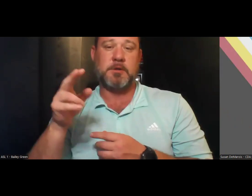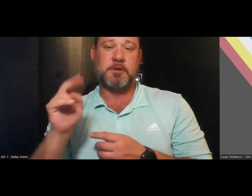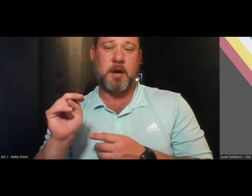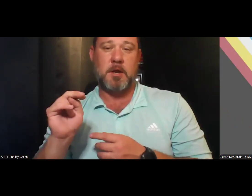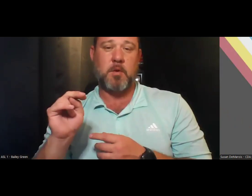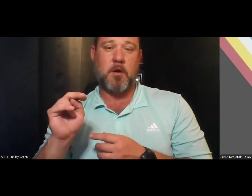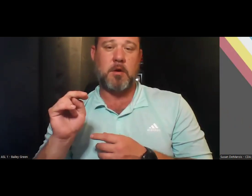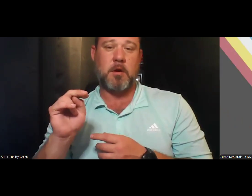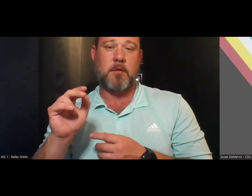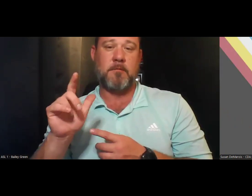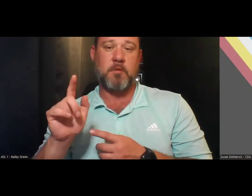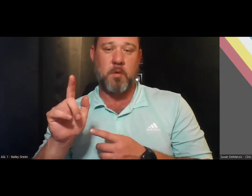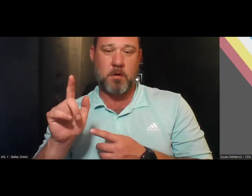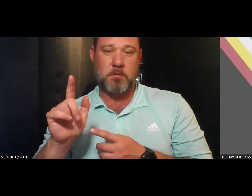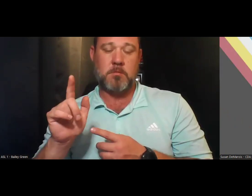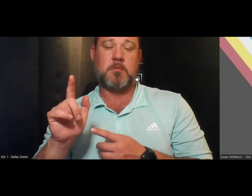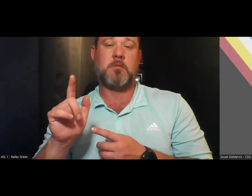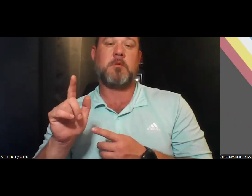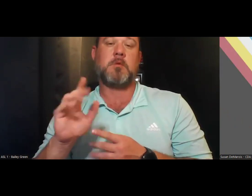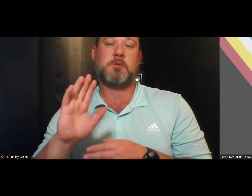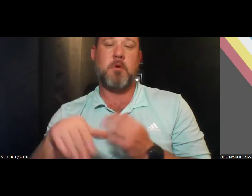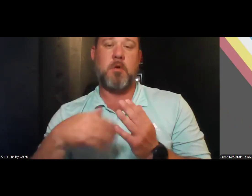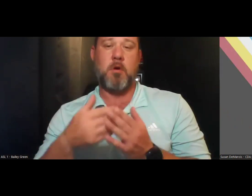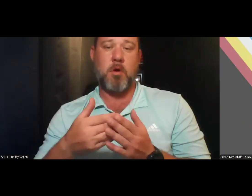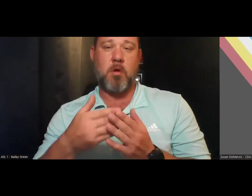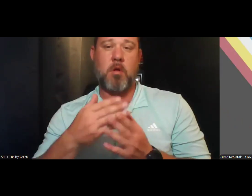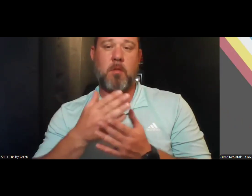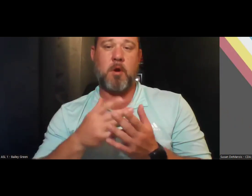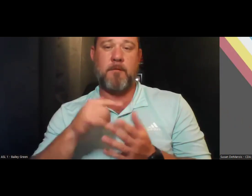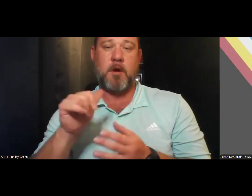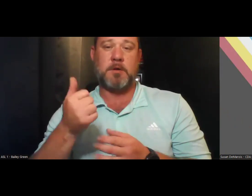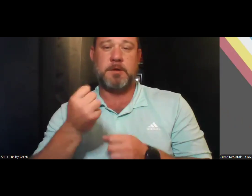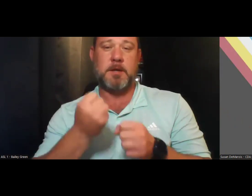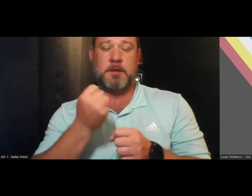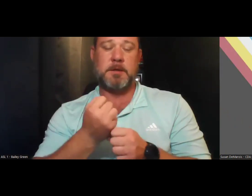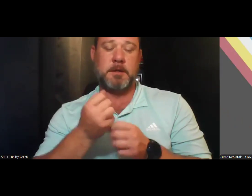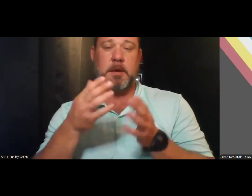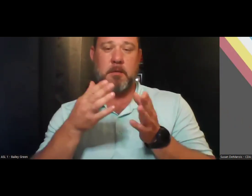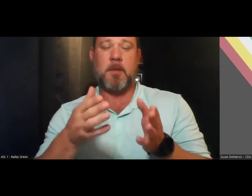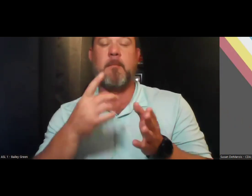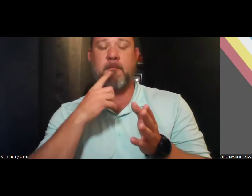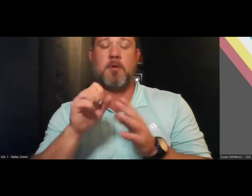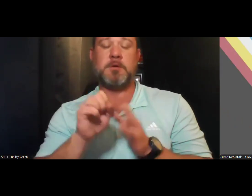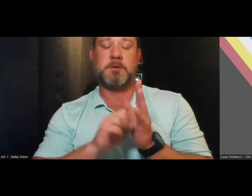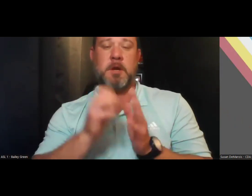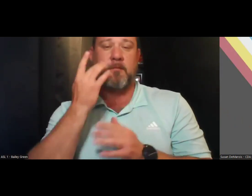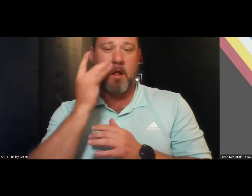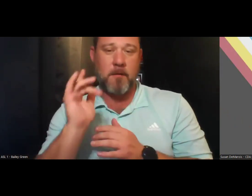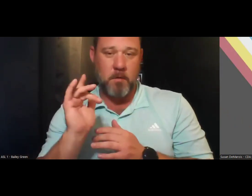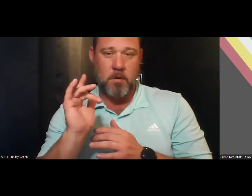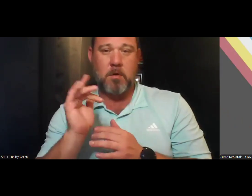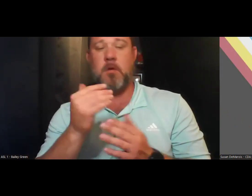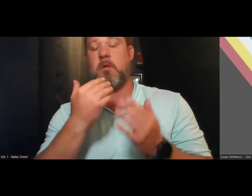of 2021. This is all part of our 10-year blueprint for the state of California. I want to thank